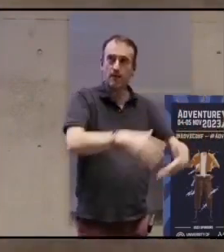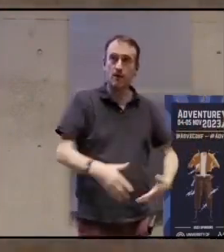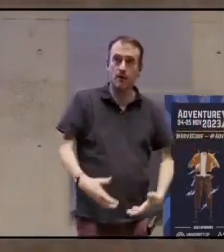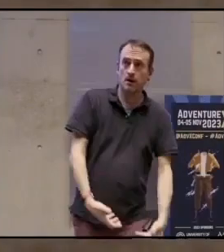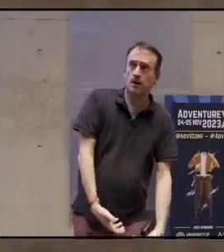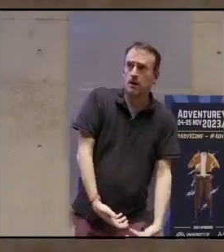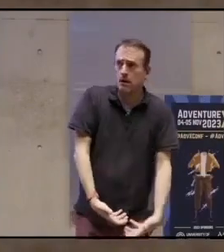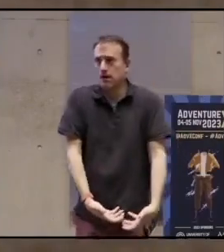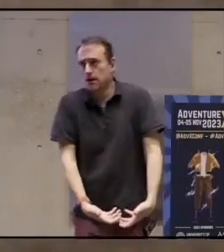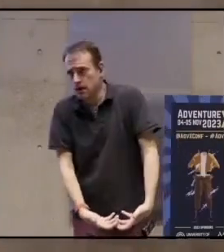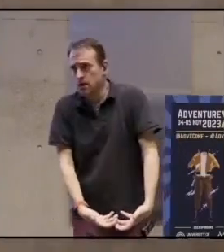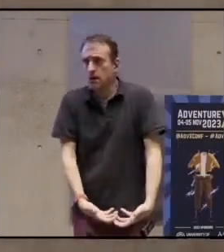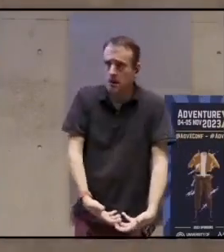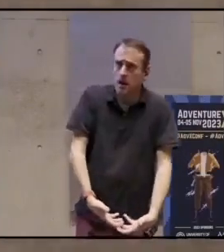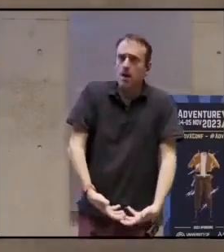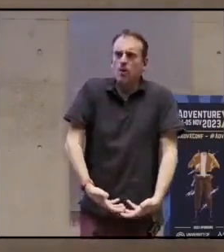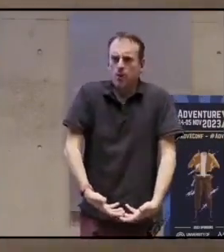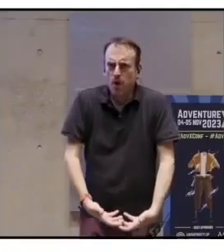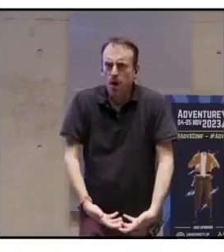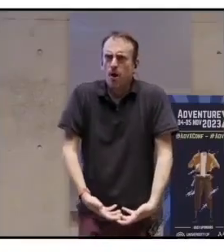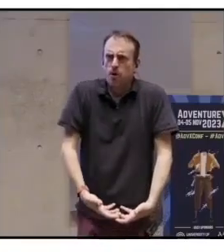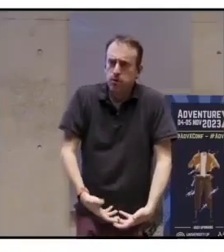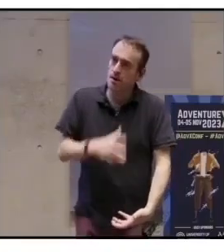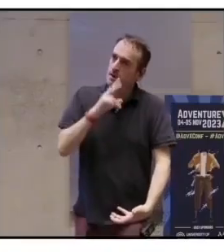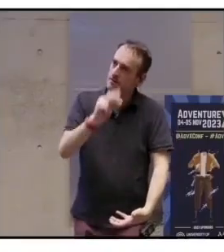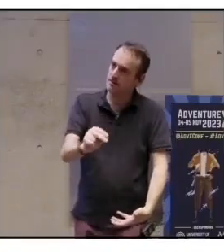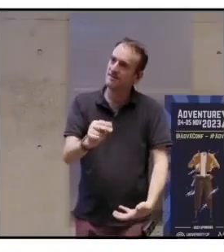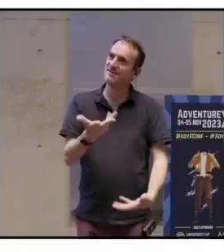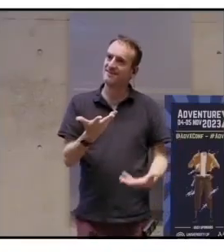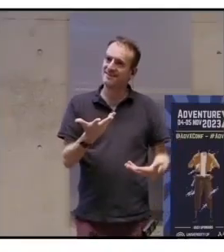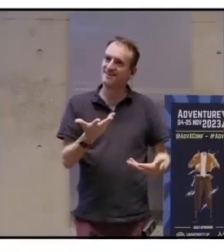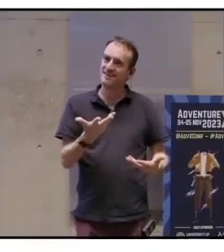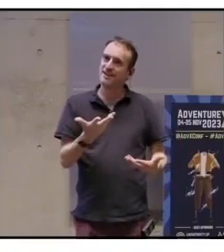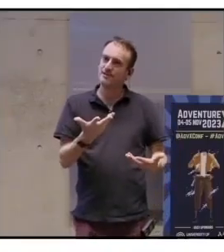are making an effort.